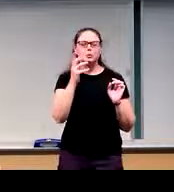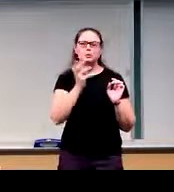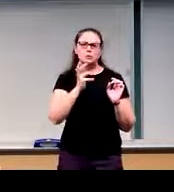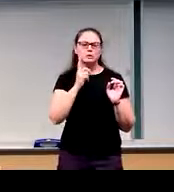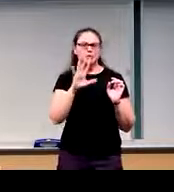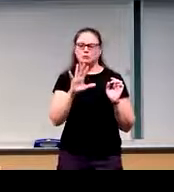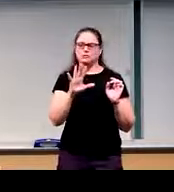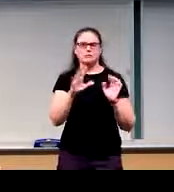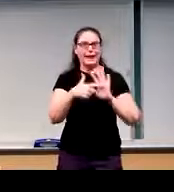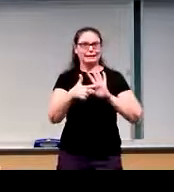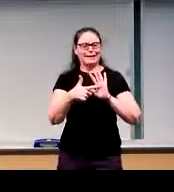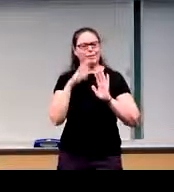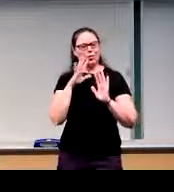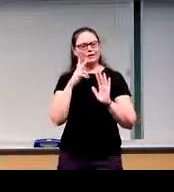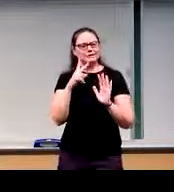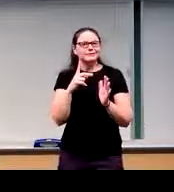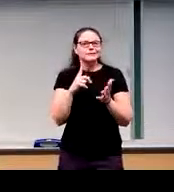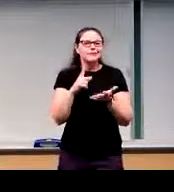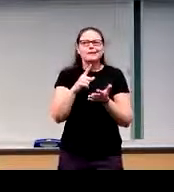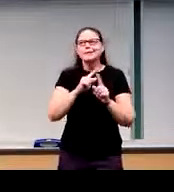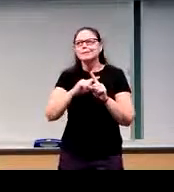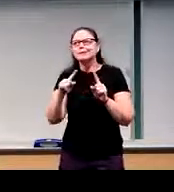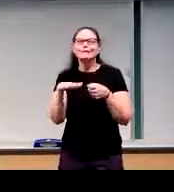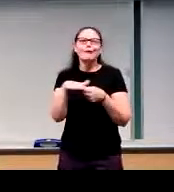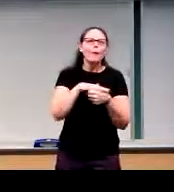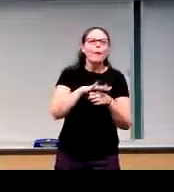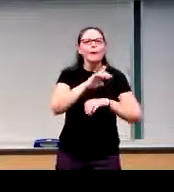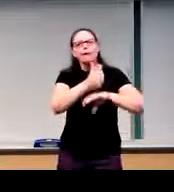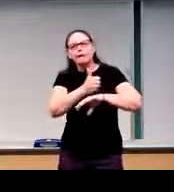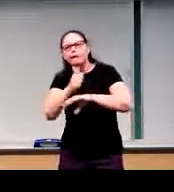And they're generated over time by local ordinances, and